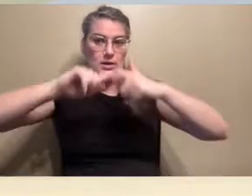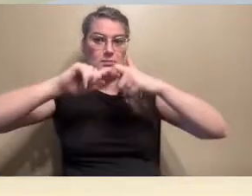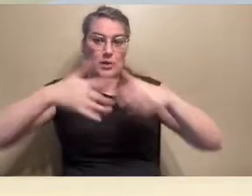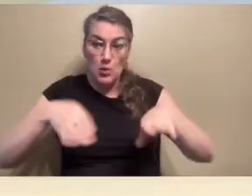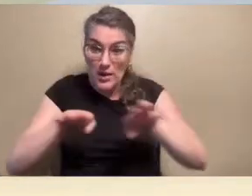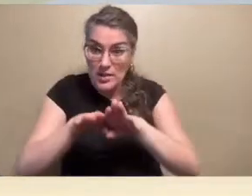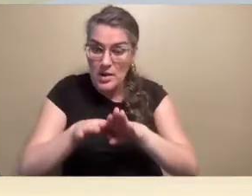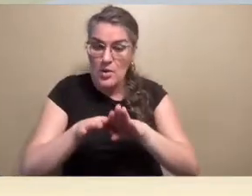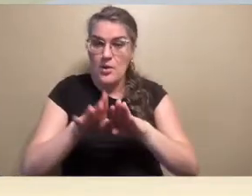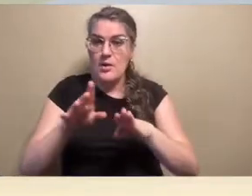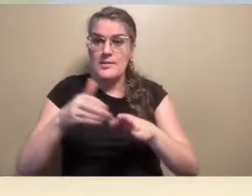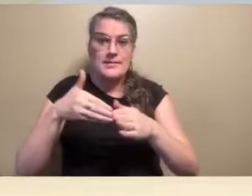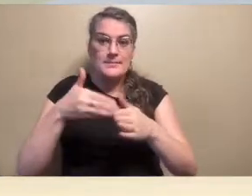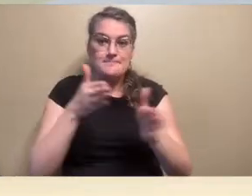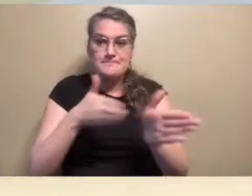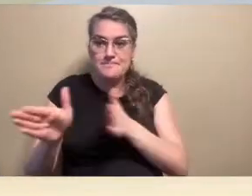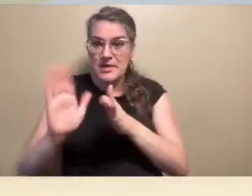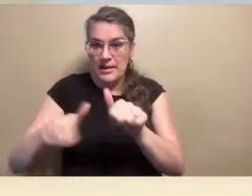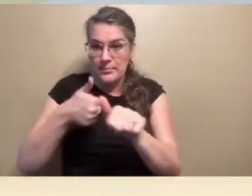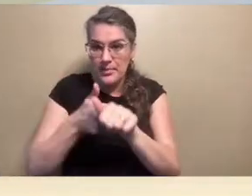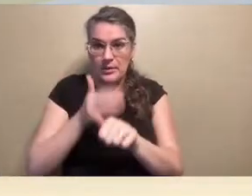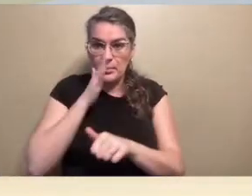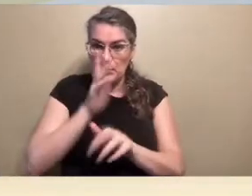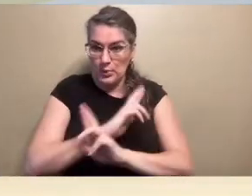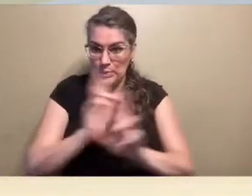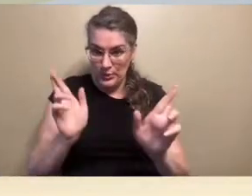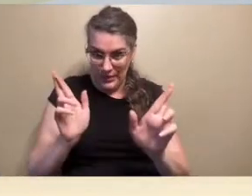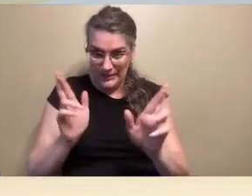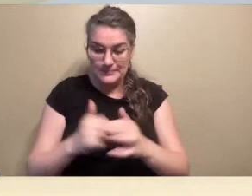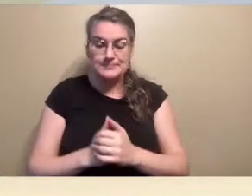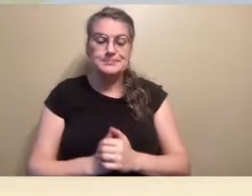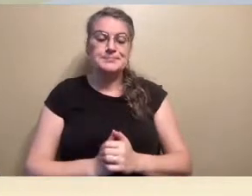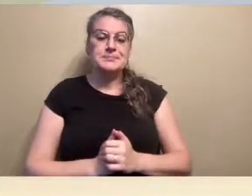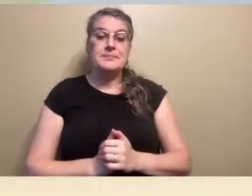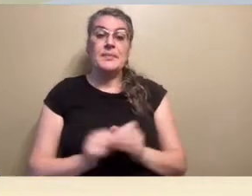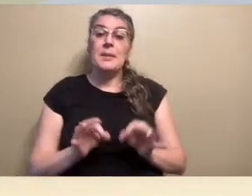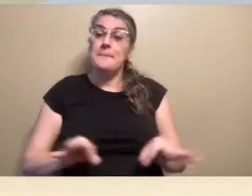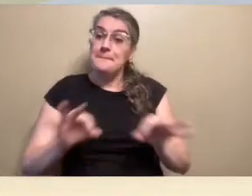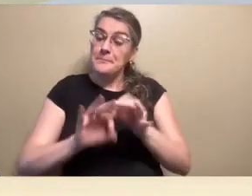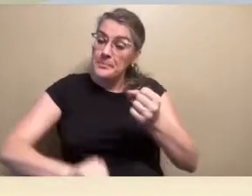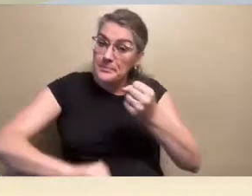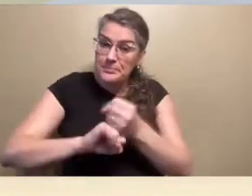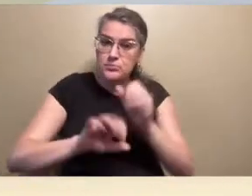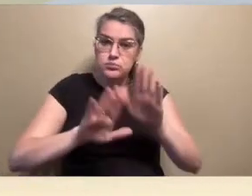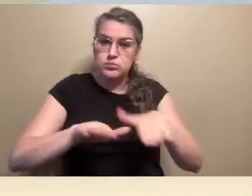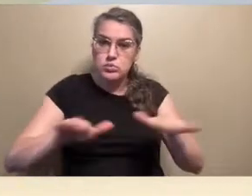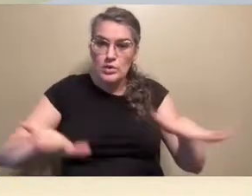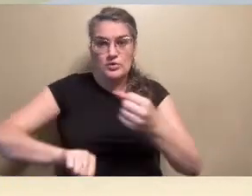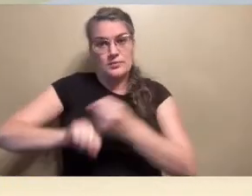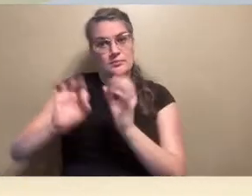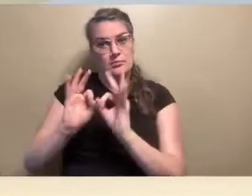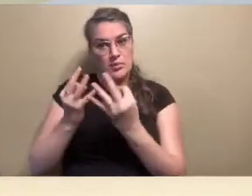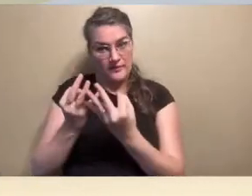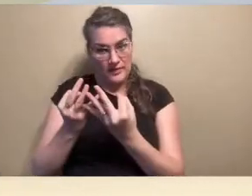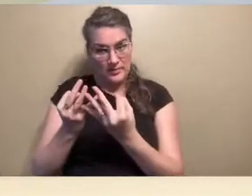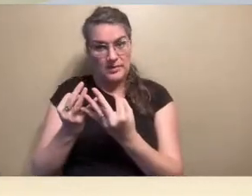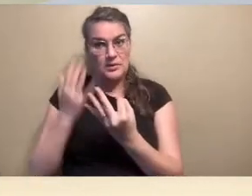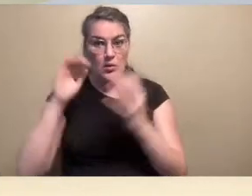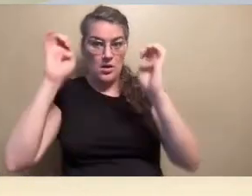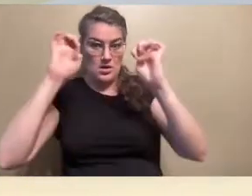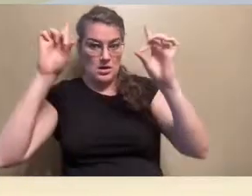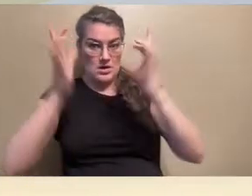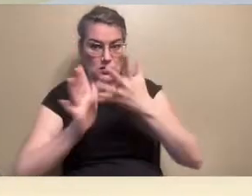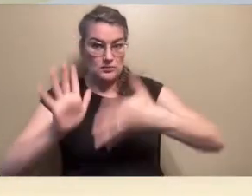As a province, the most important thing we can do to support our children, their families, and the education system is to continue to take steps to limit